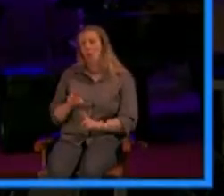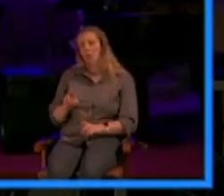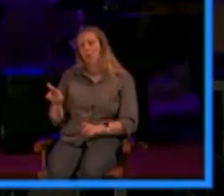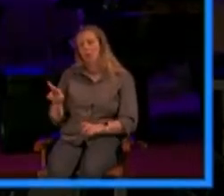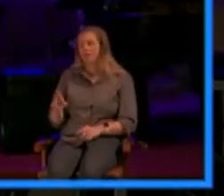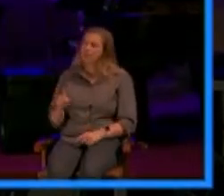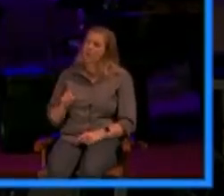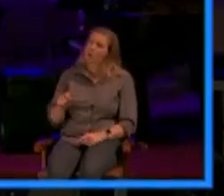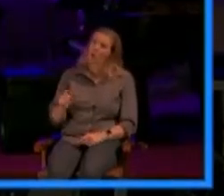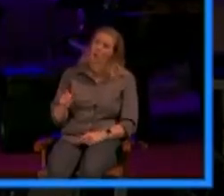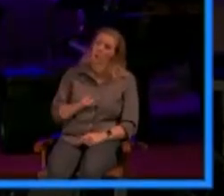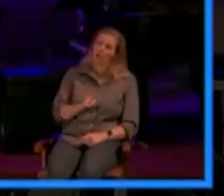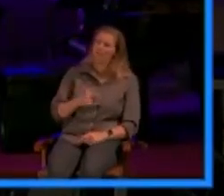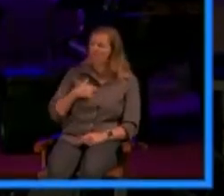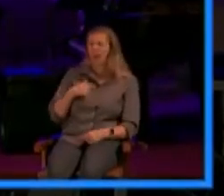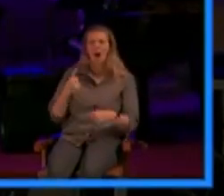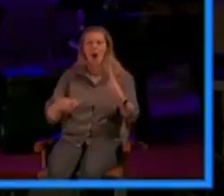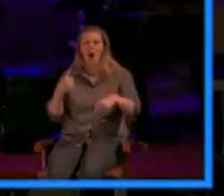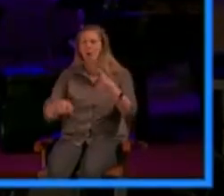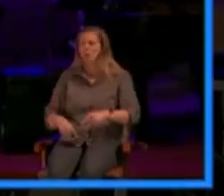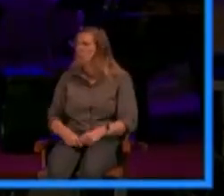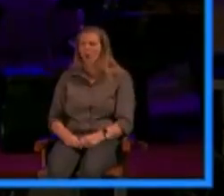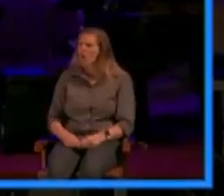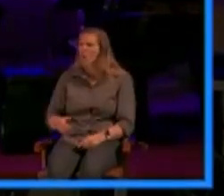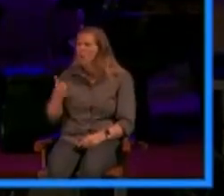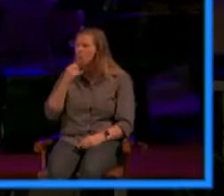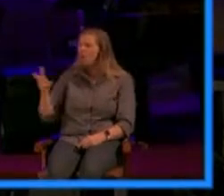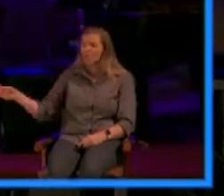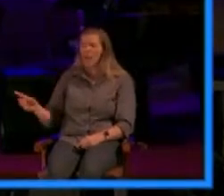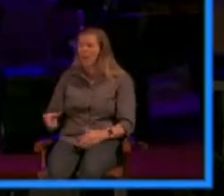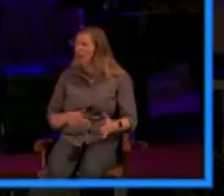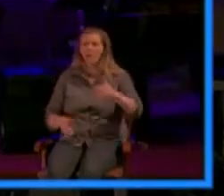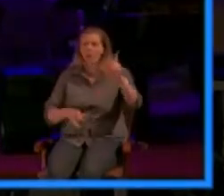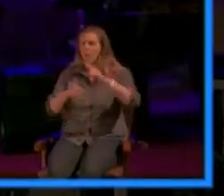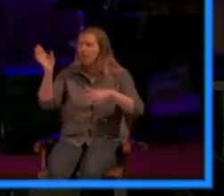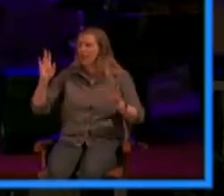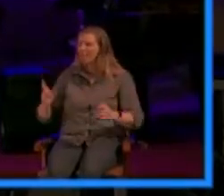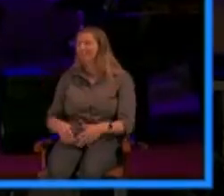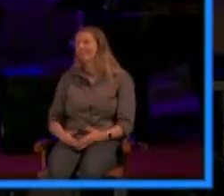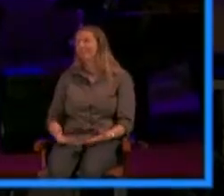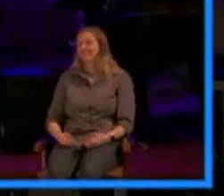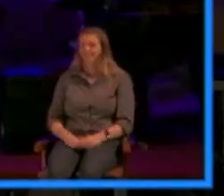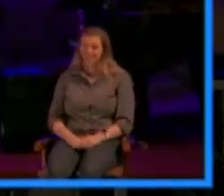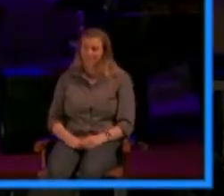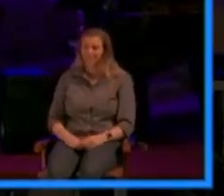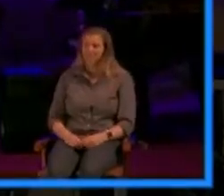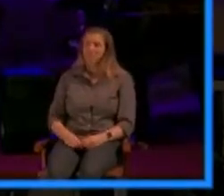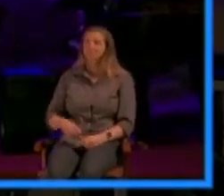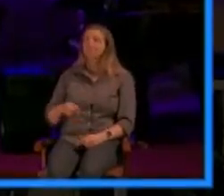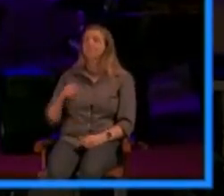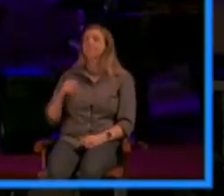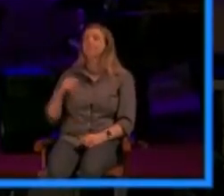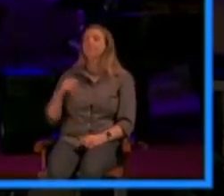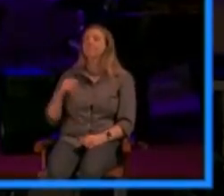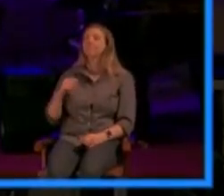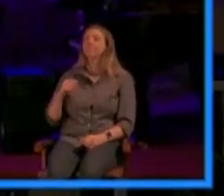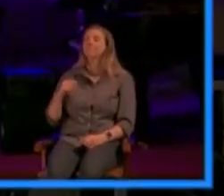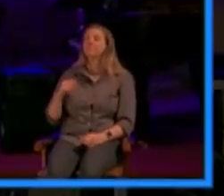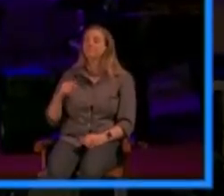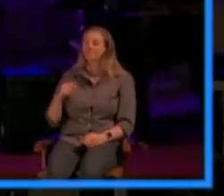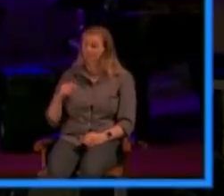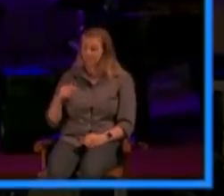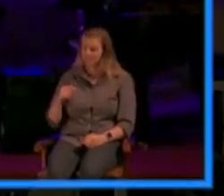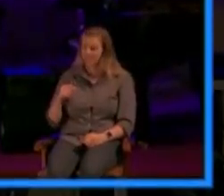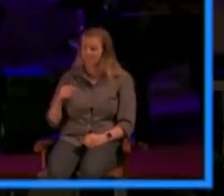conversation. But let me just say this, particularly as Christ followers. You see, just because we can read something or even